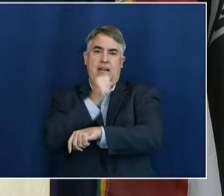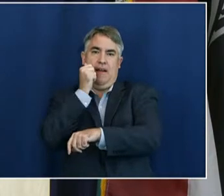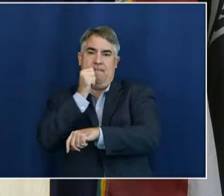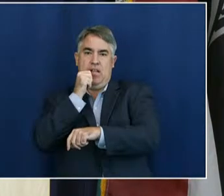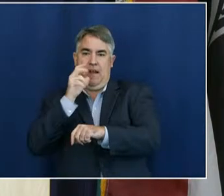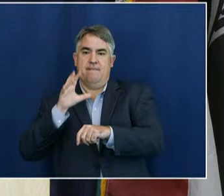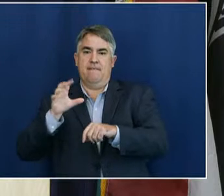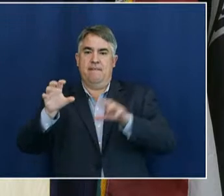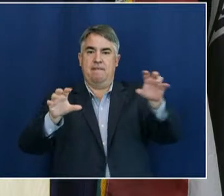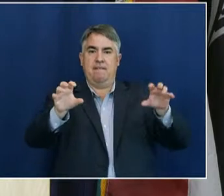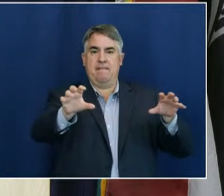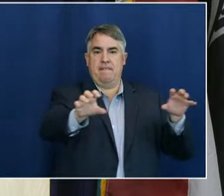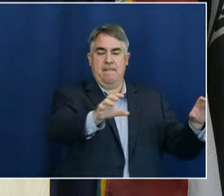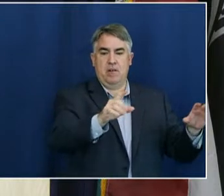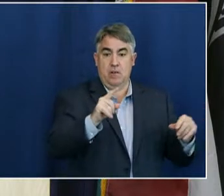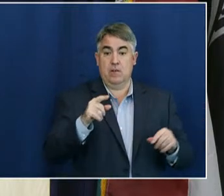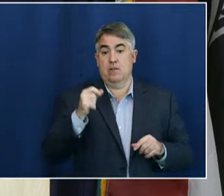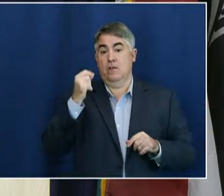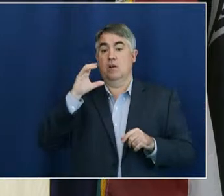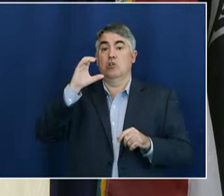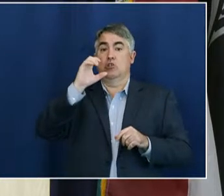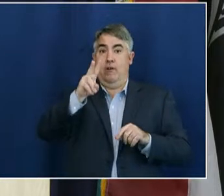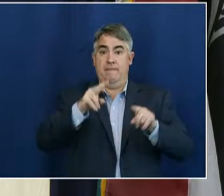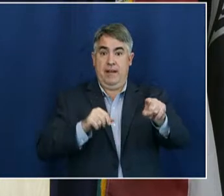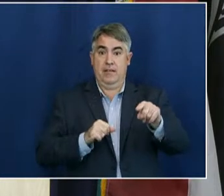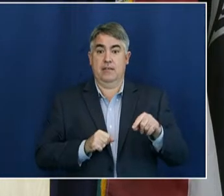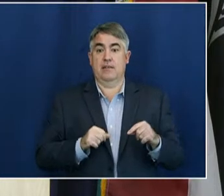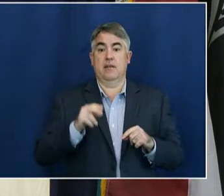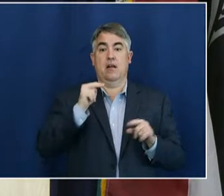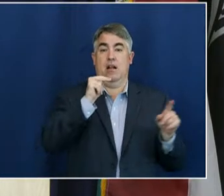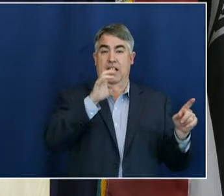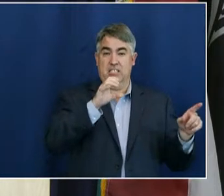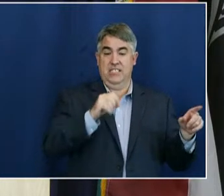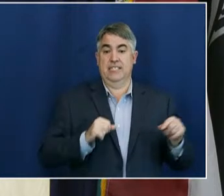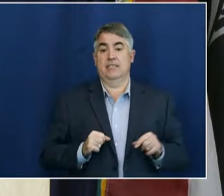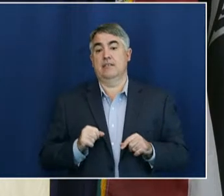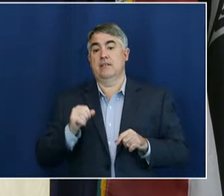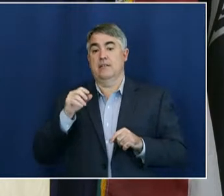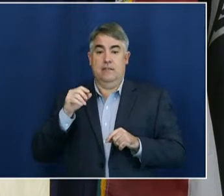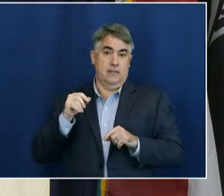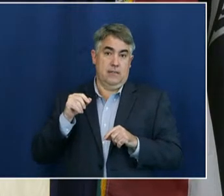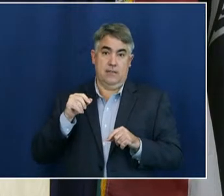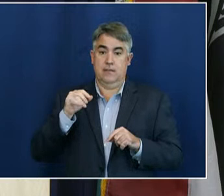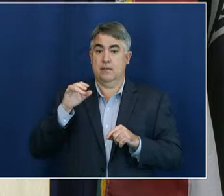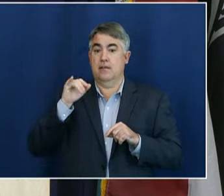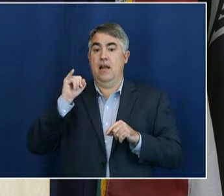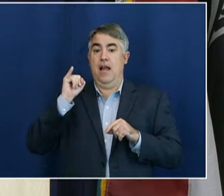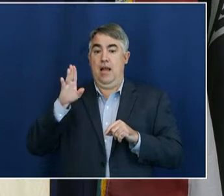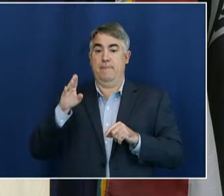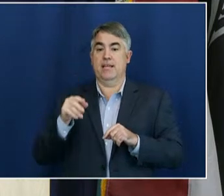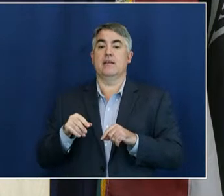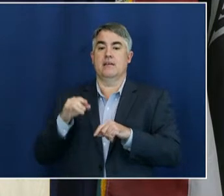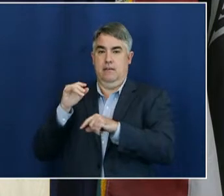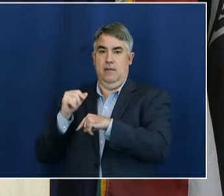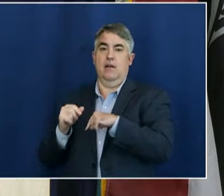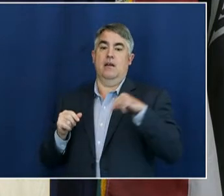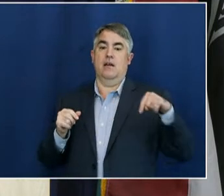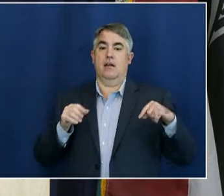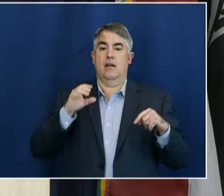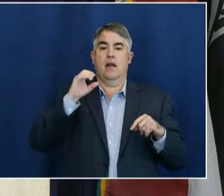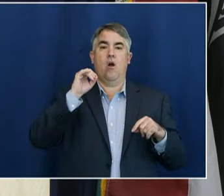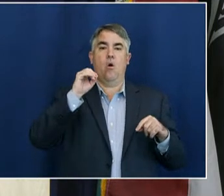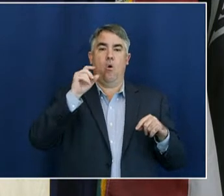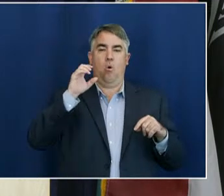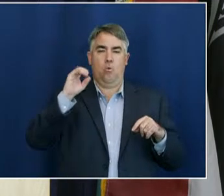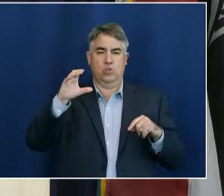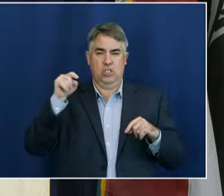of Chula Vista, National City, Imperial Beach, San Diego, Escondido, Oceanside, and El Cajon. And these can